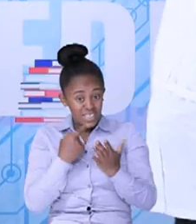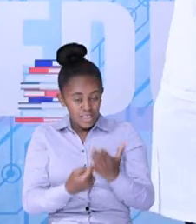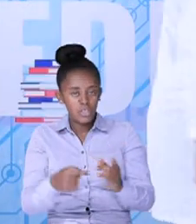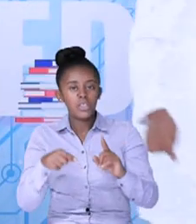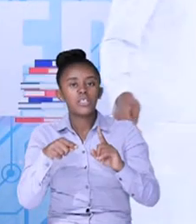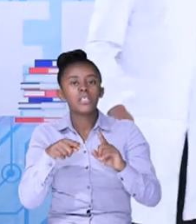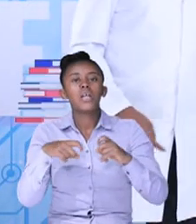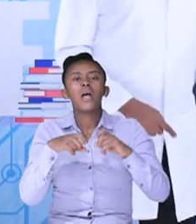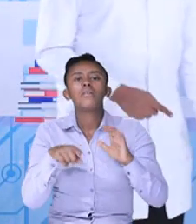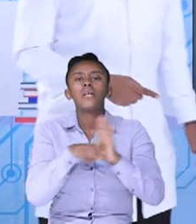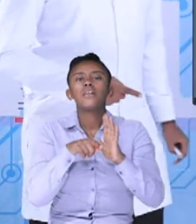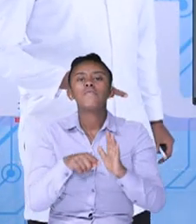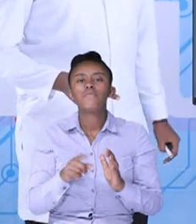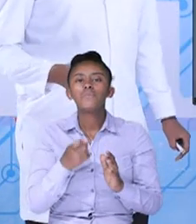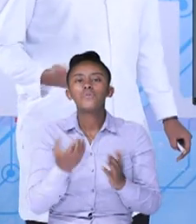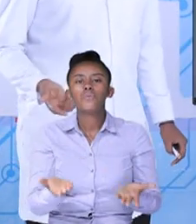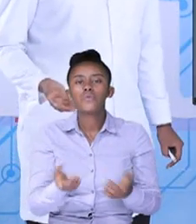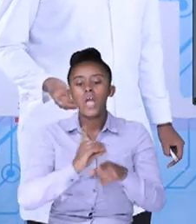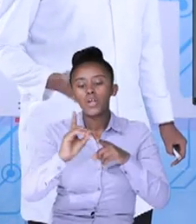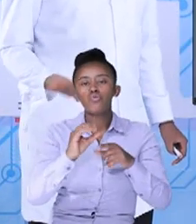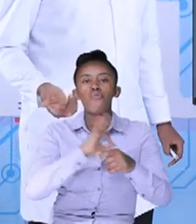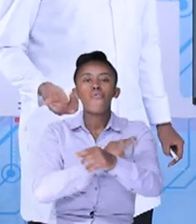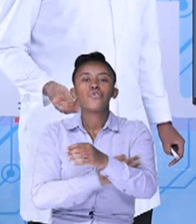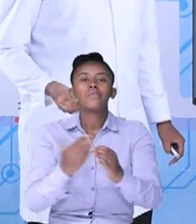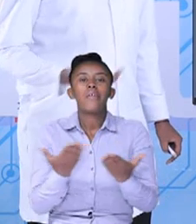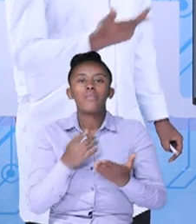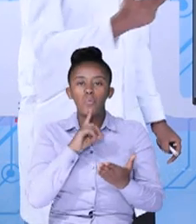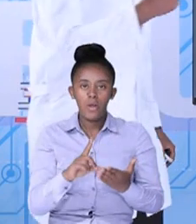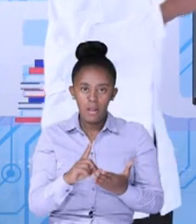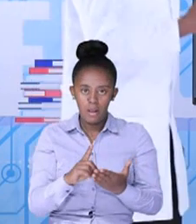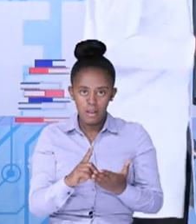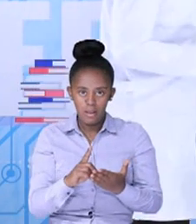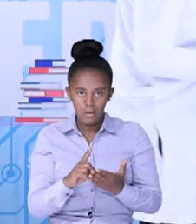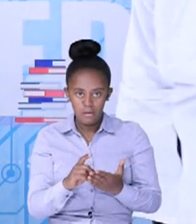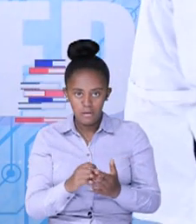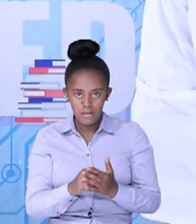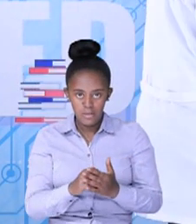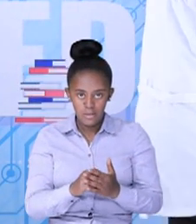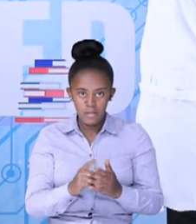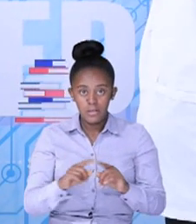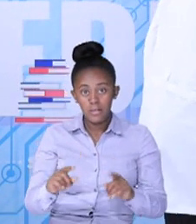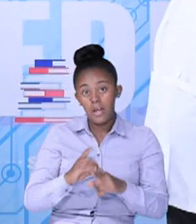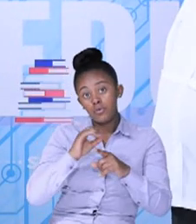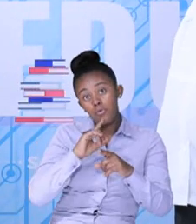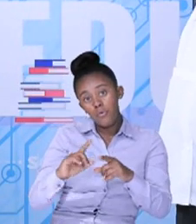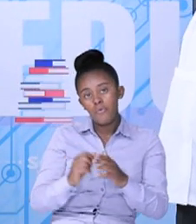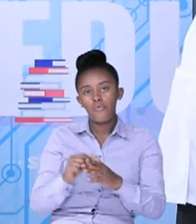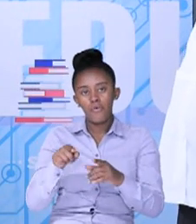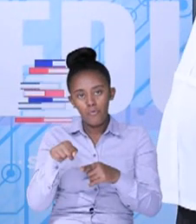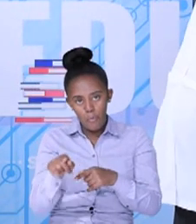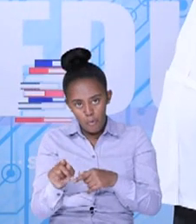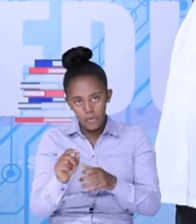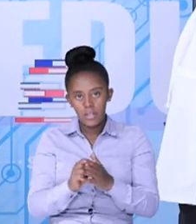like this, what is the direction of the force, the magnetic force? Well, the direction of the magnetic force, again, you have to